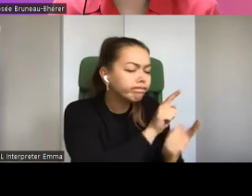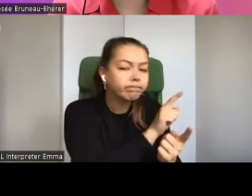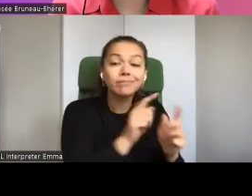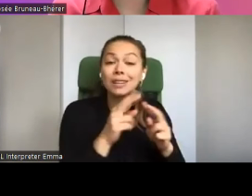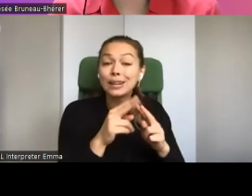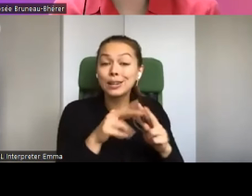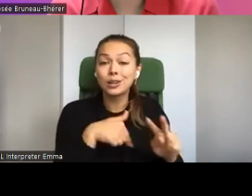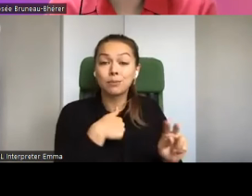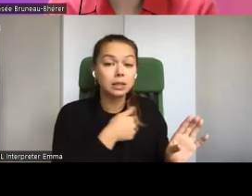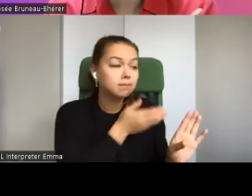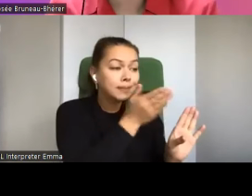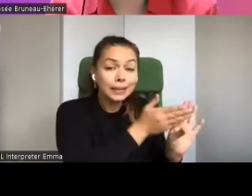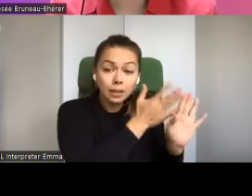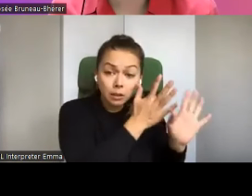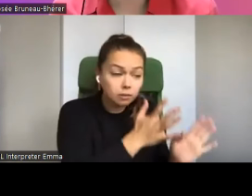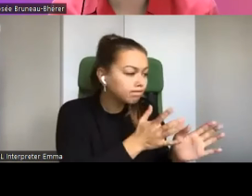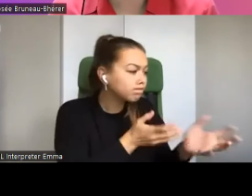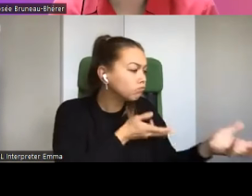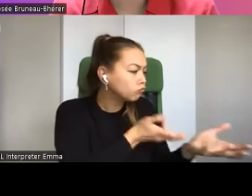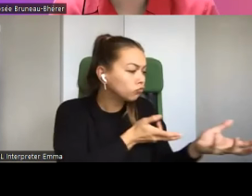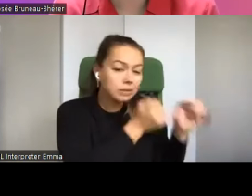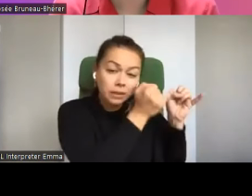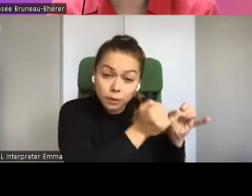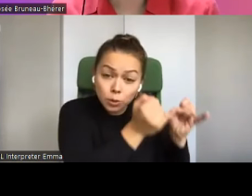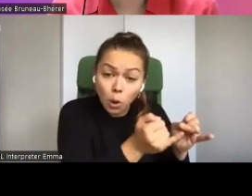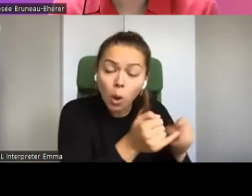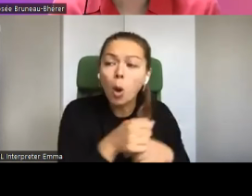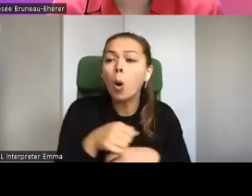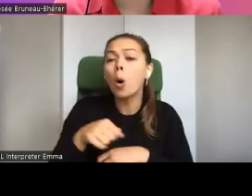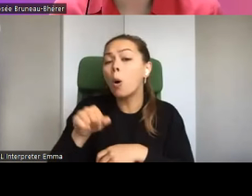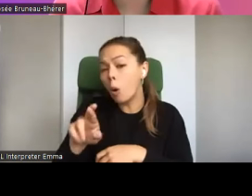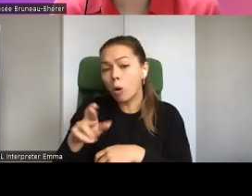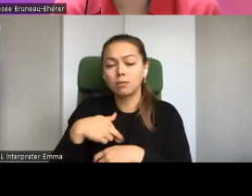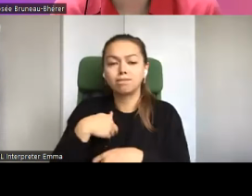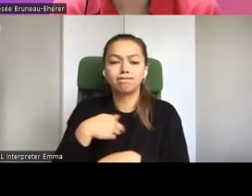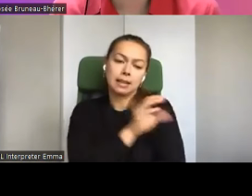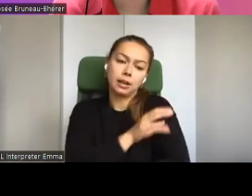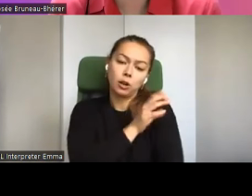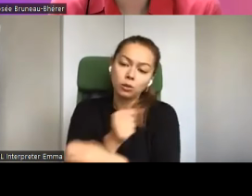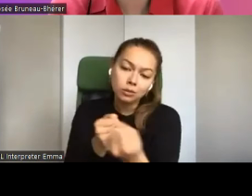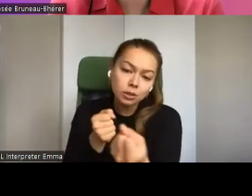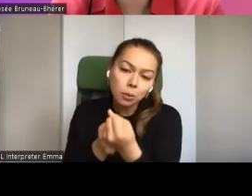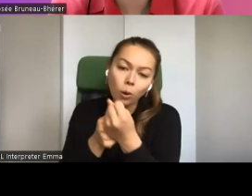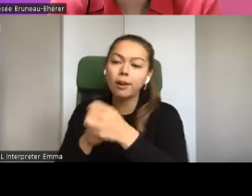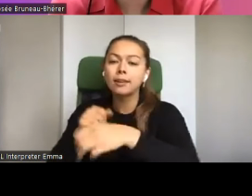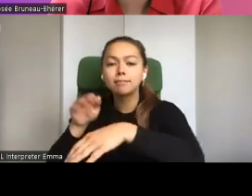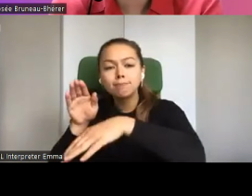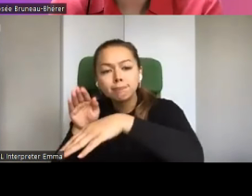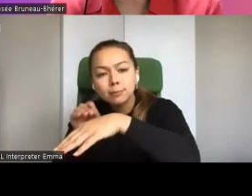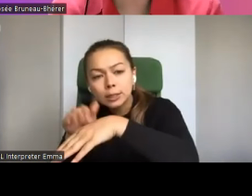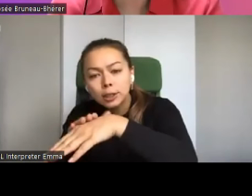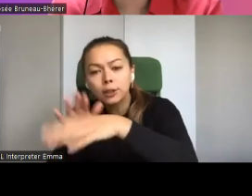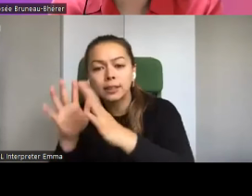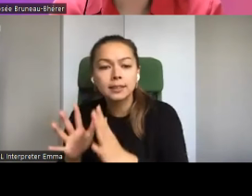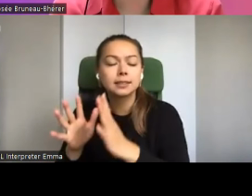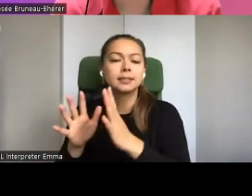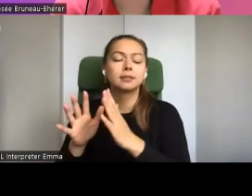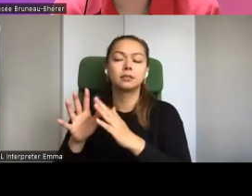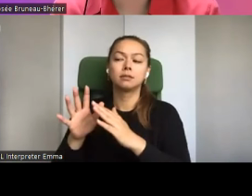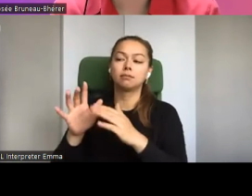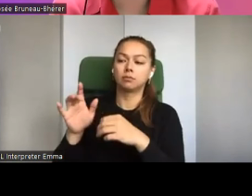with individuals or in my role as a clinical support or consultant that where I work